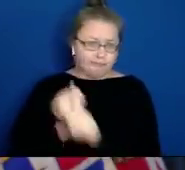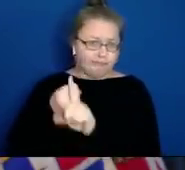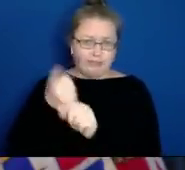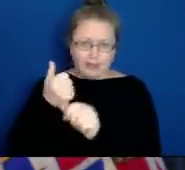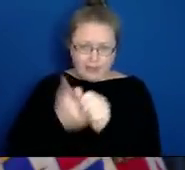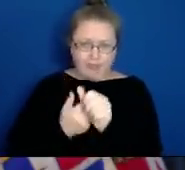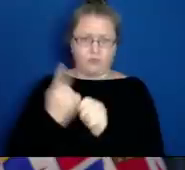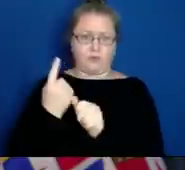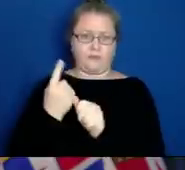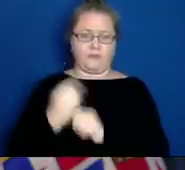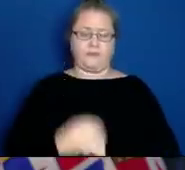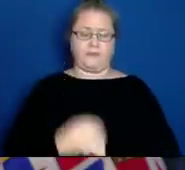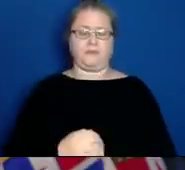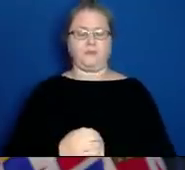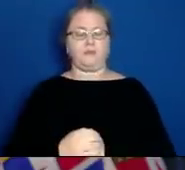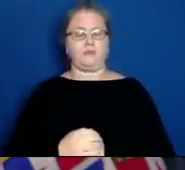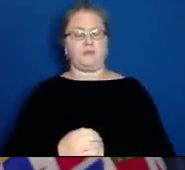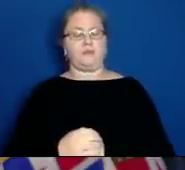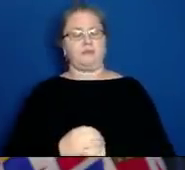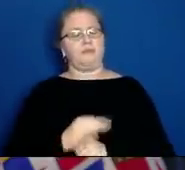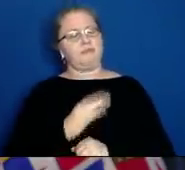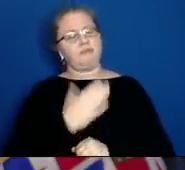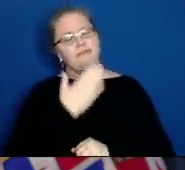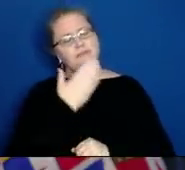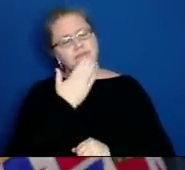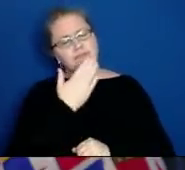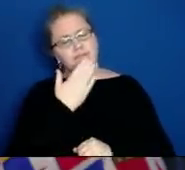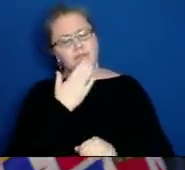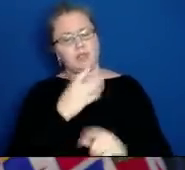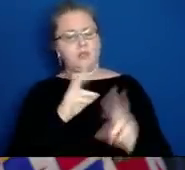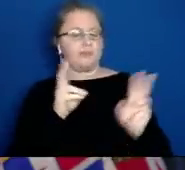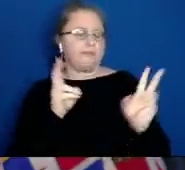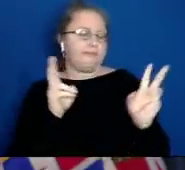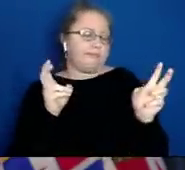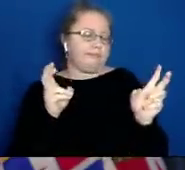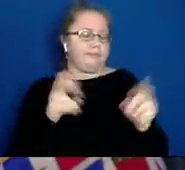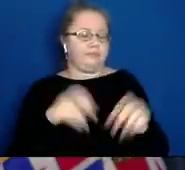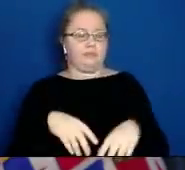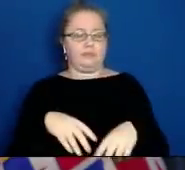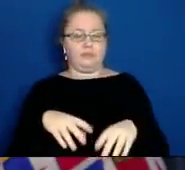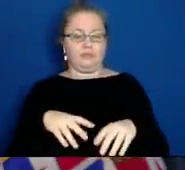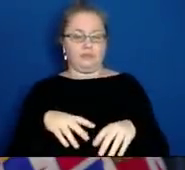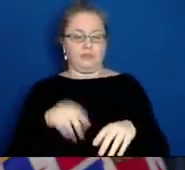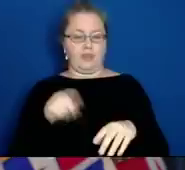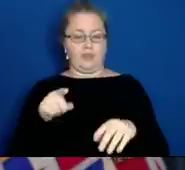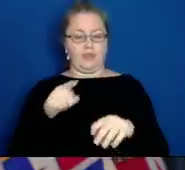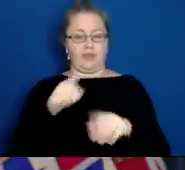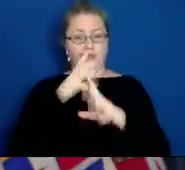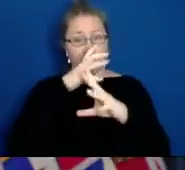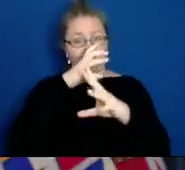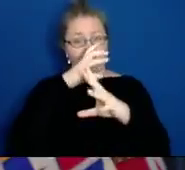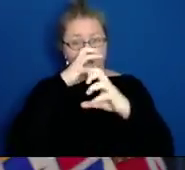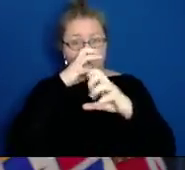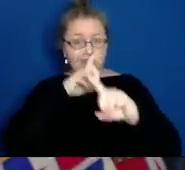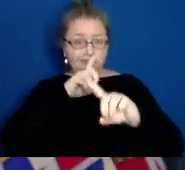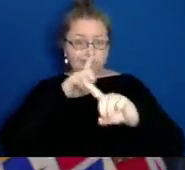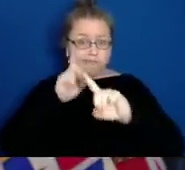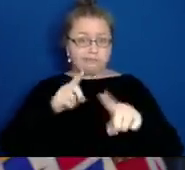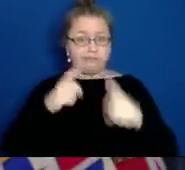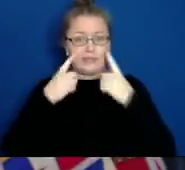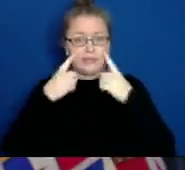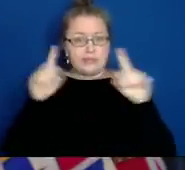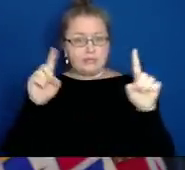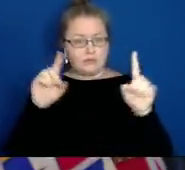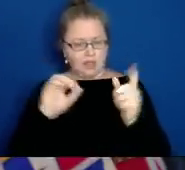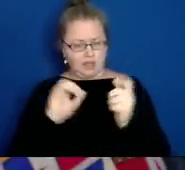Sure, thanks. Could I get a sense from you what kind of metrics you'll be using to determine if these restrictions are successful